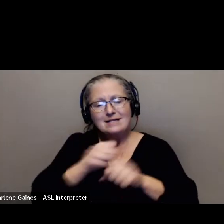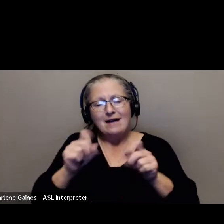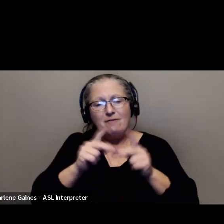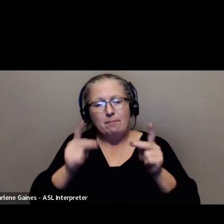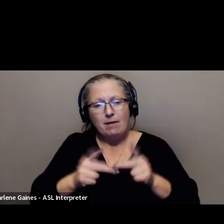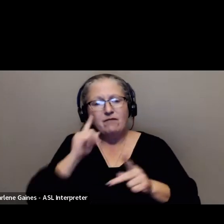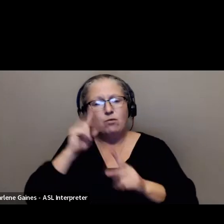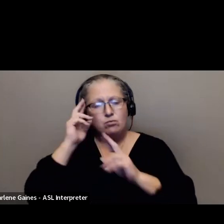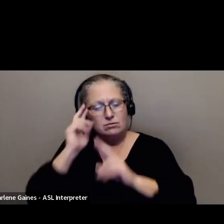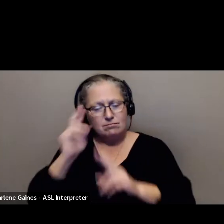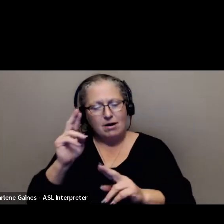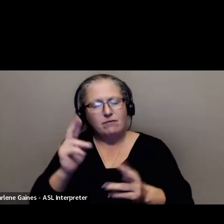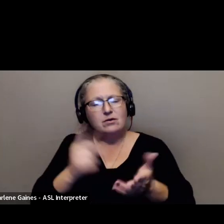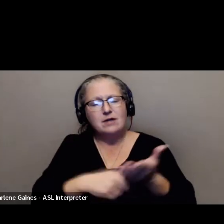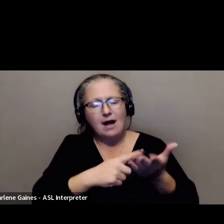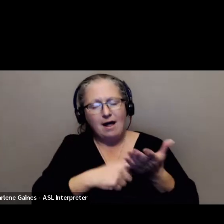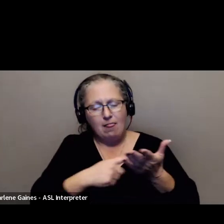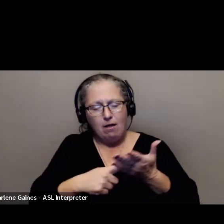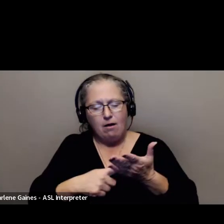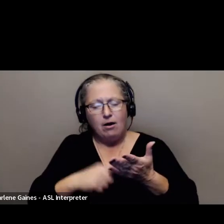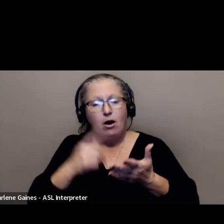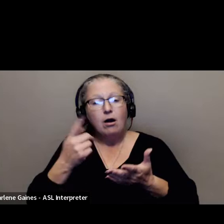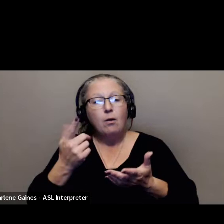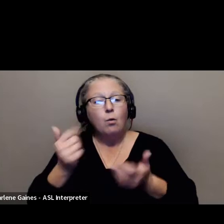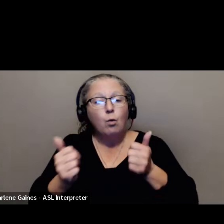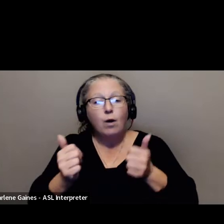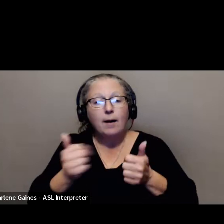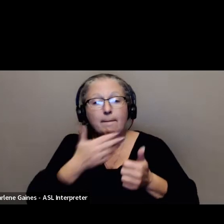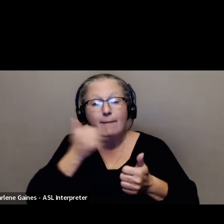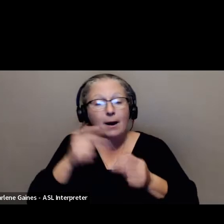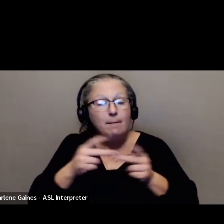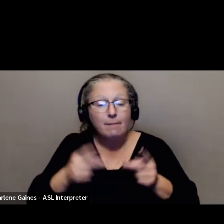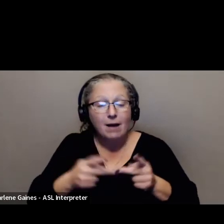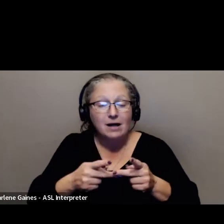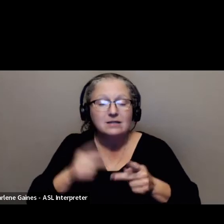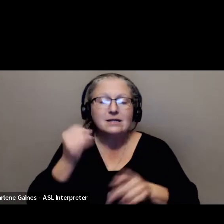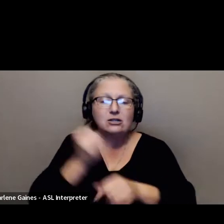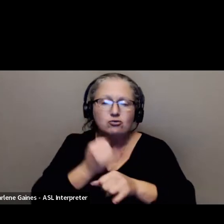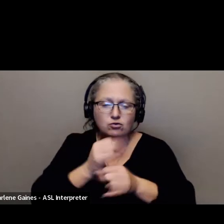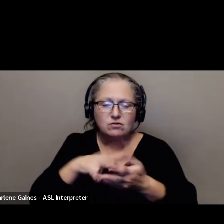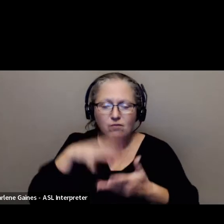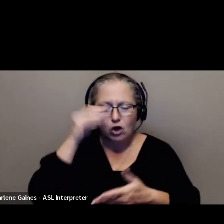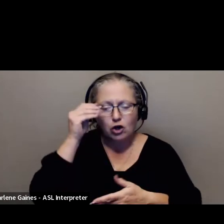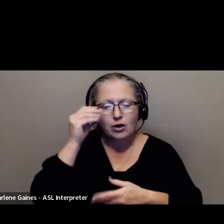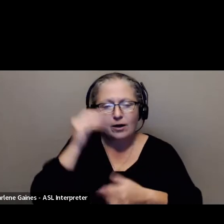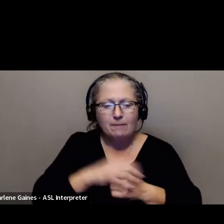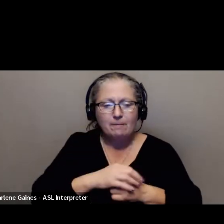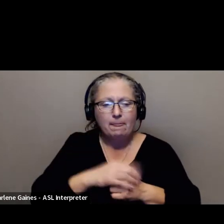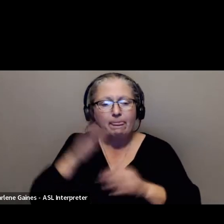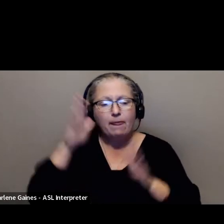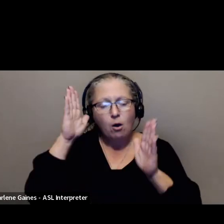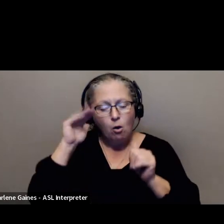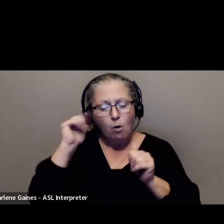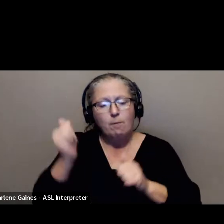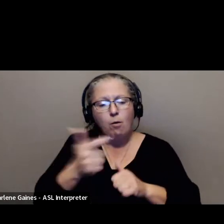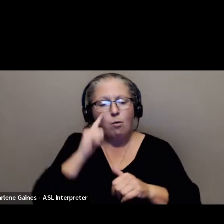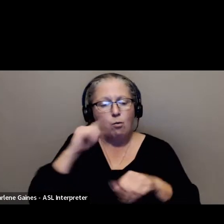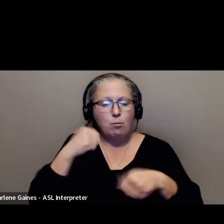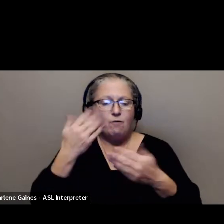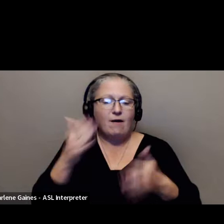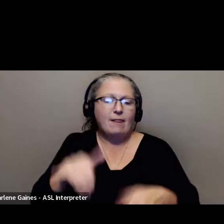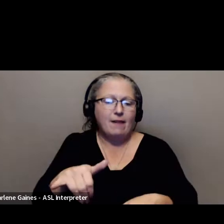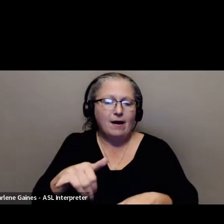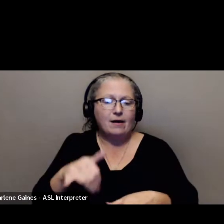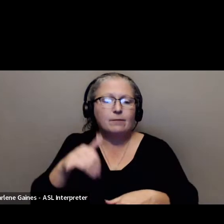for respectful dialogue, and what better place than our institutions of learning? I hope that you will provide that for